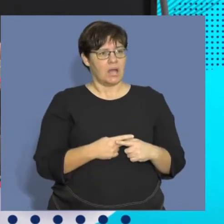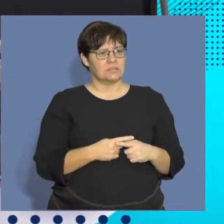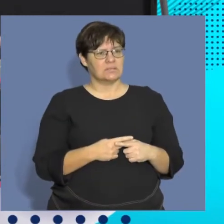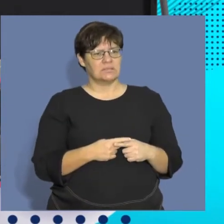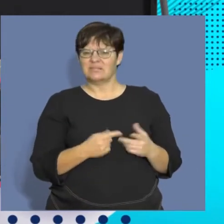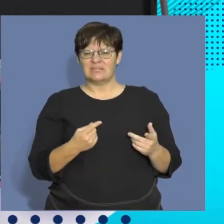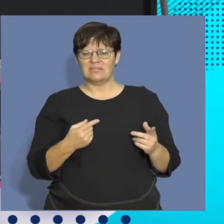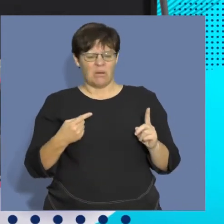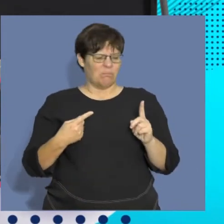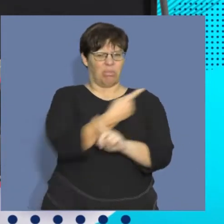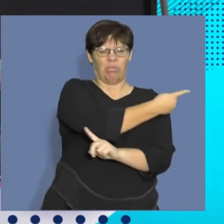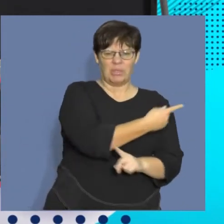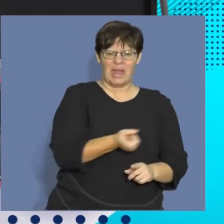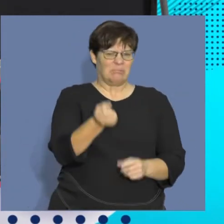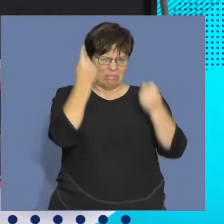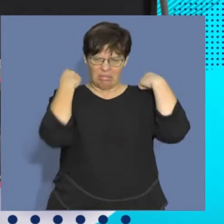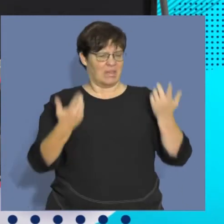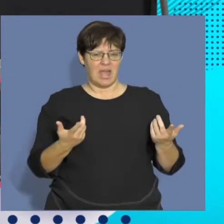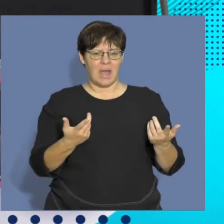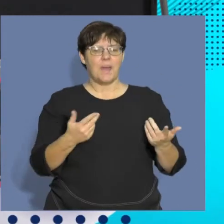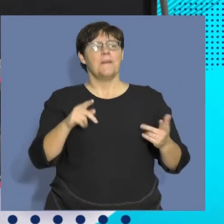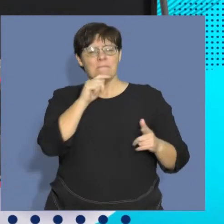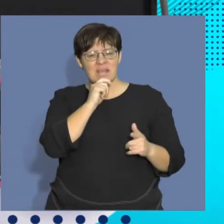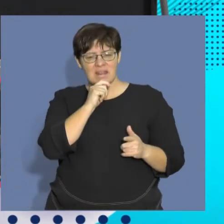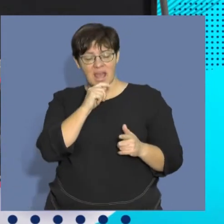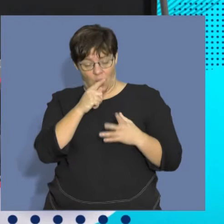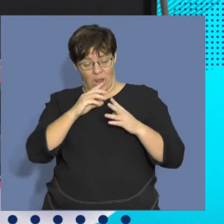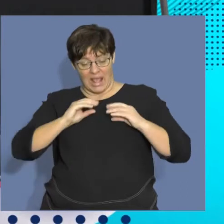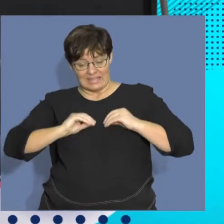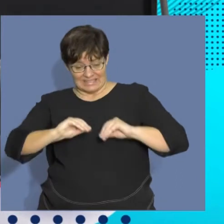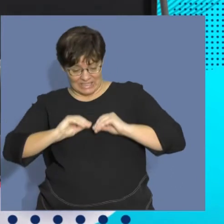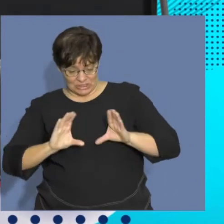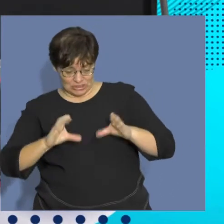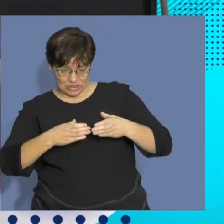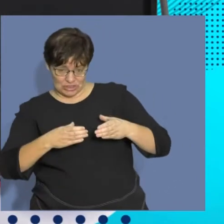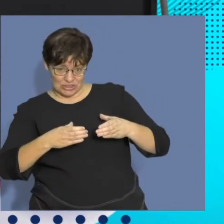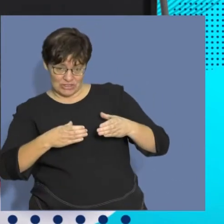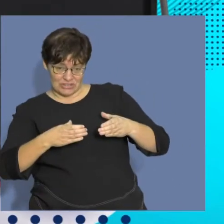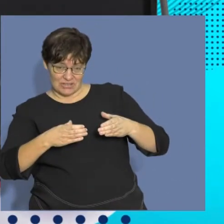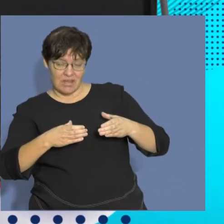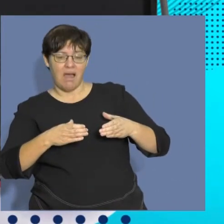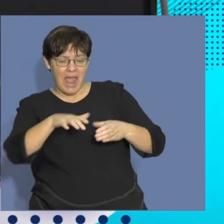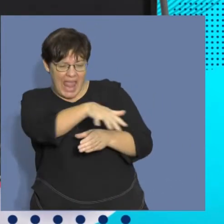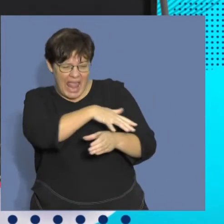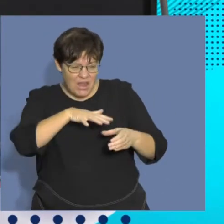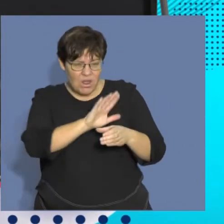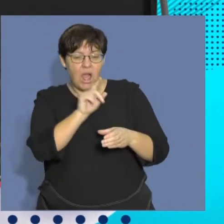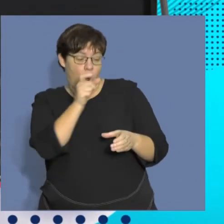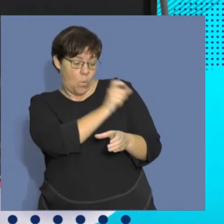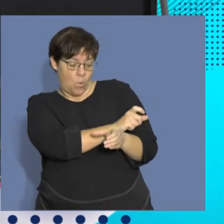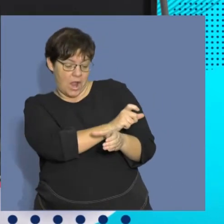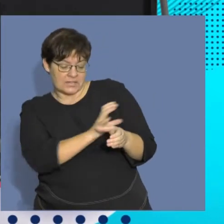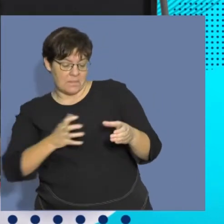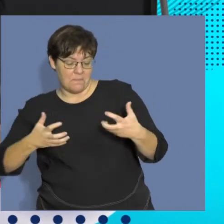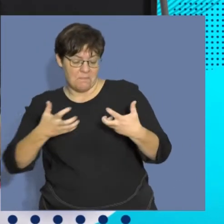of context. So let's make sure that we attach a context to each